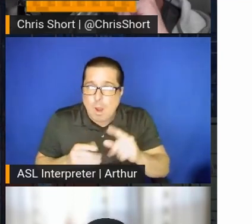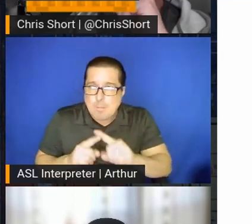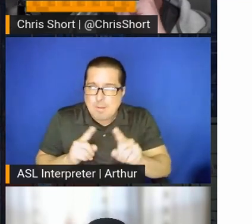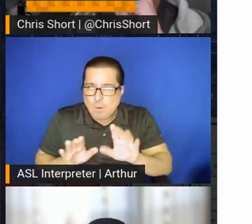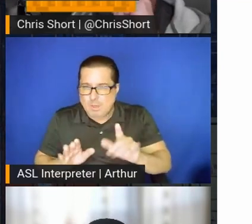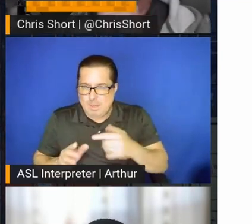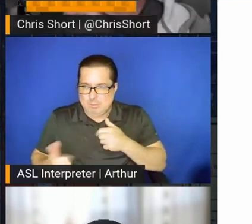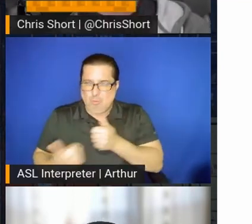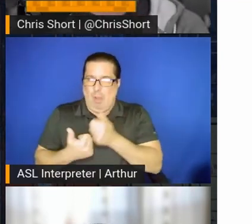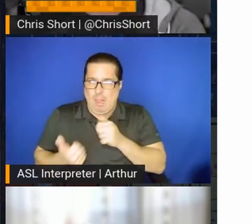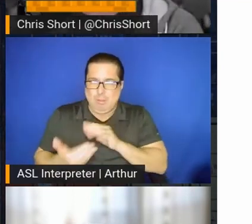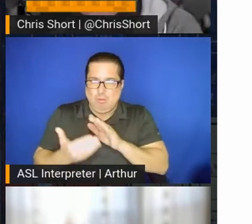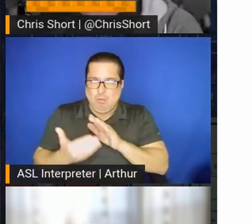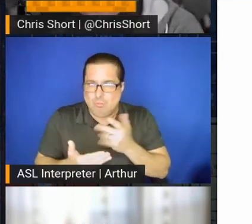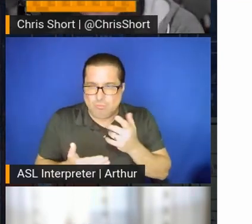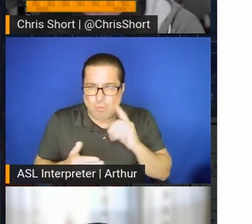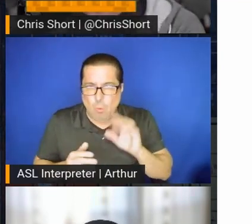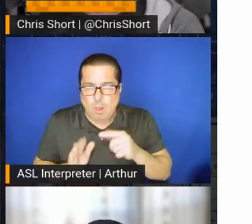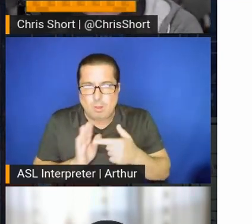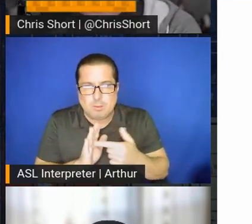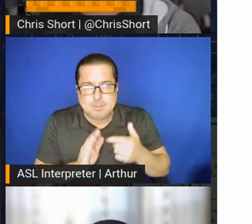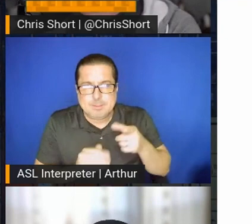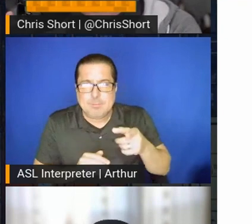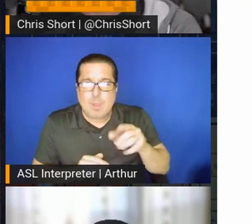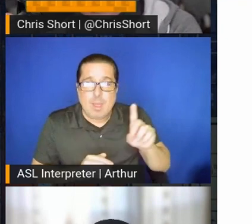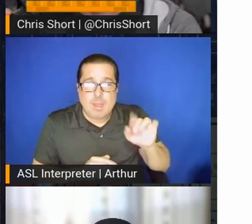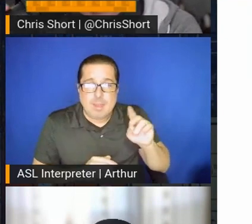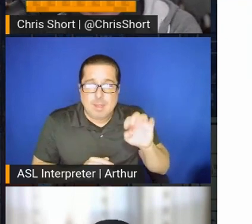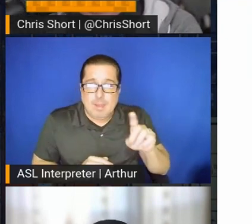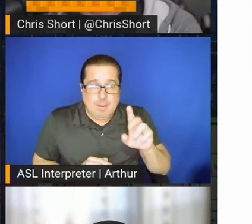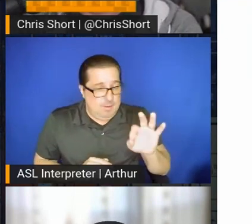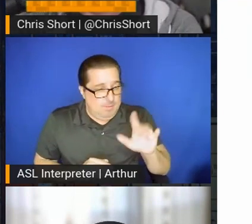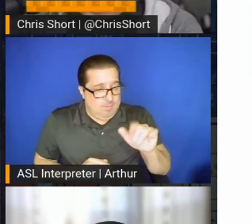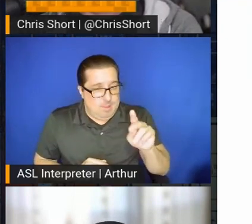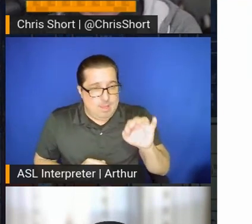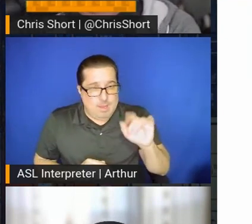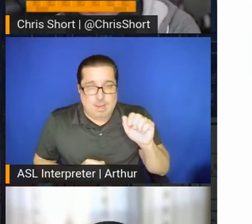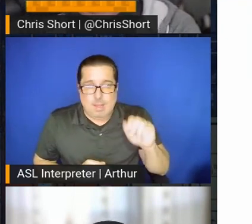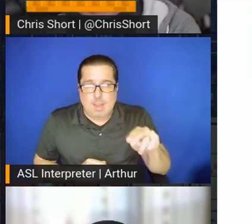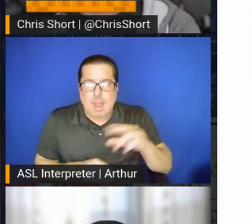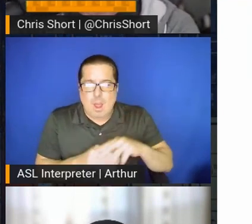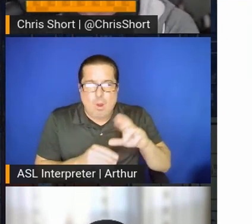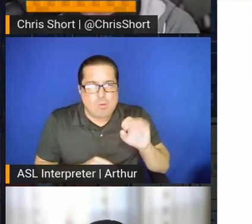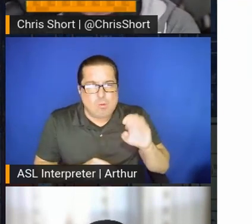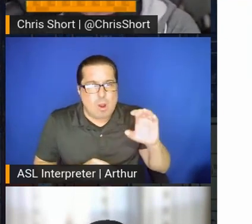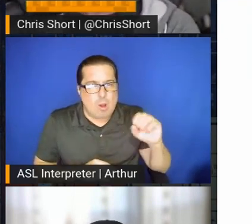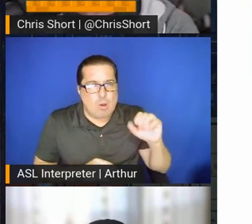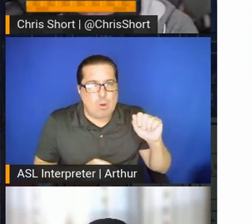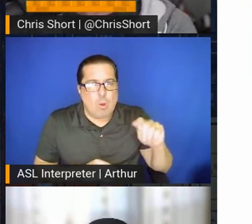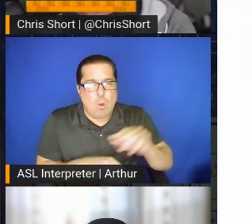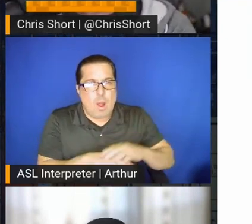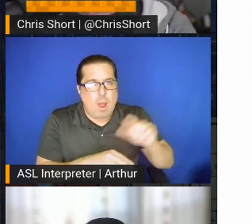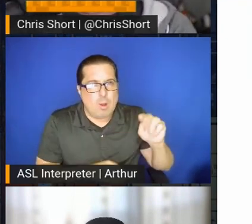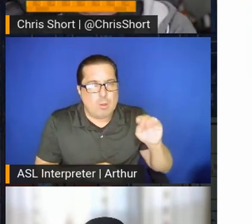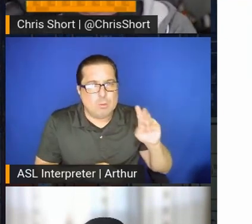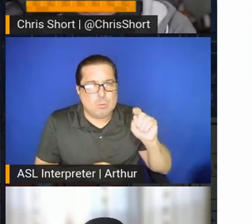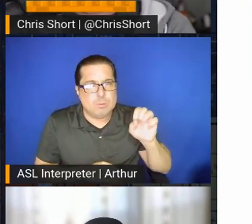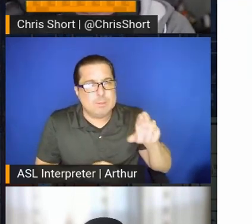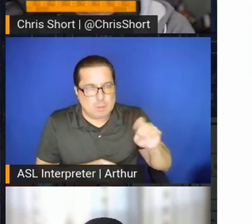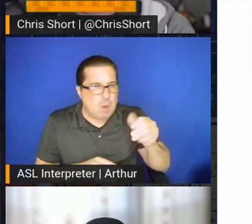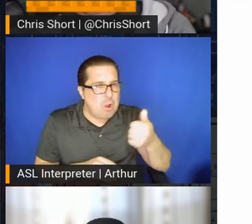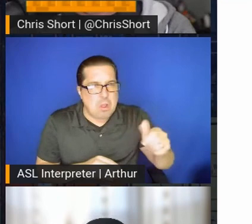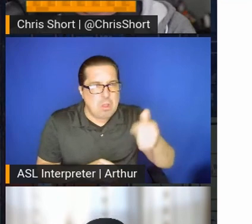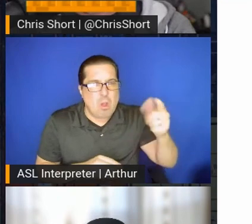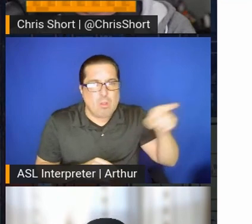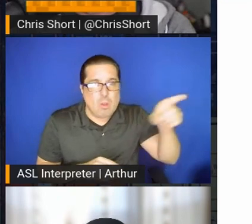challengingly. We worked with David Flanagan, Rockcode on Twitter and everywhere else, to do a clustered